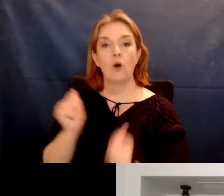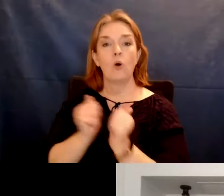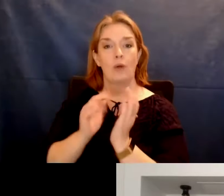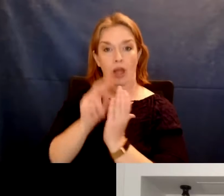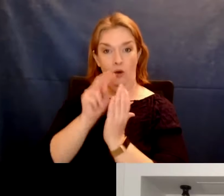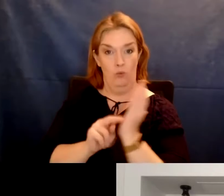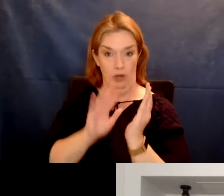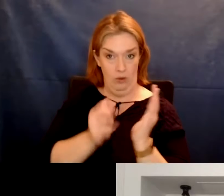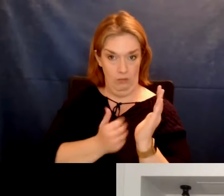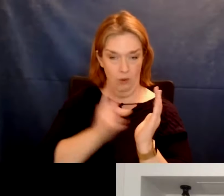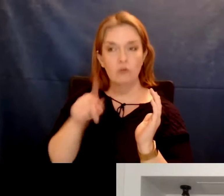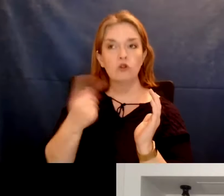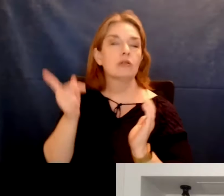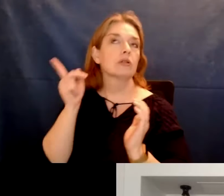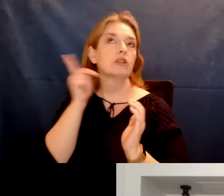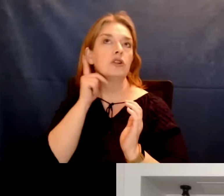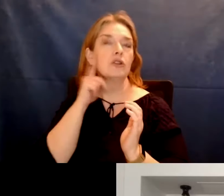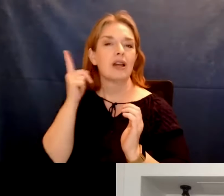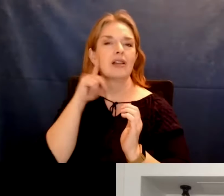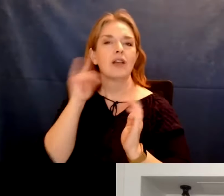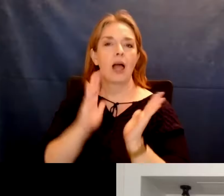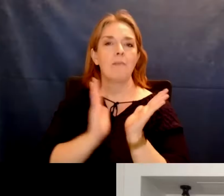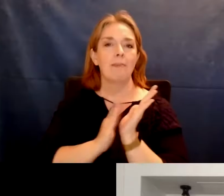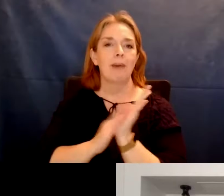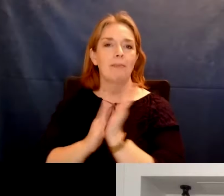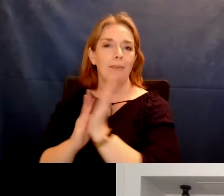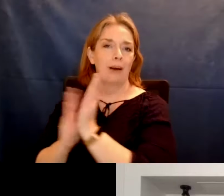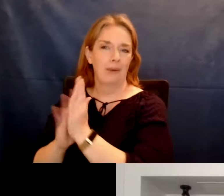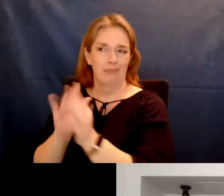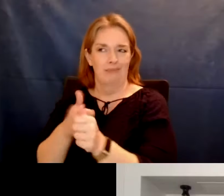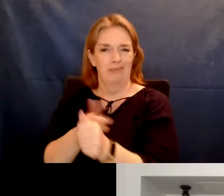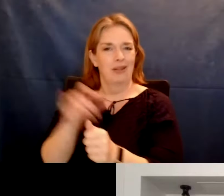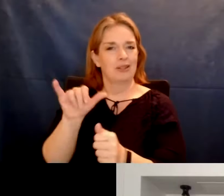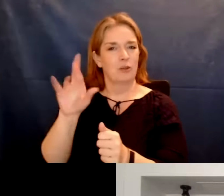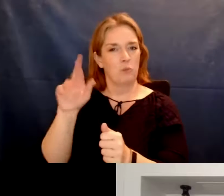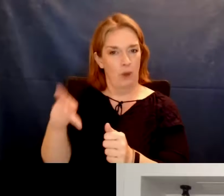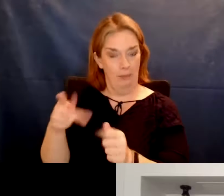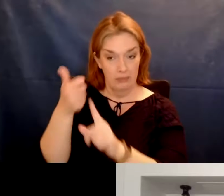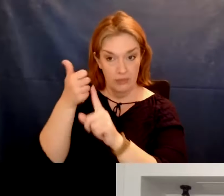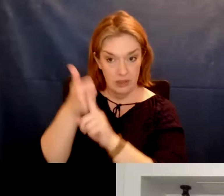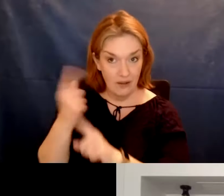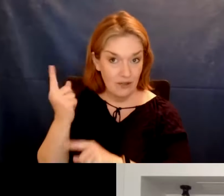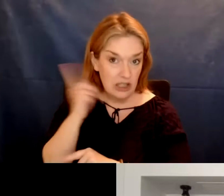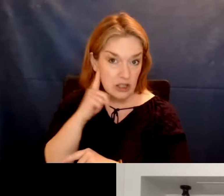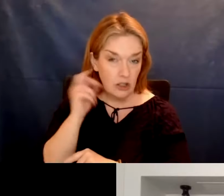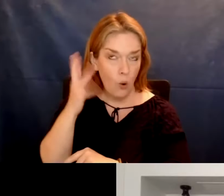only hearing you recite them, I hear the cadence of many rap songs. Is this something you hear or have contemplated?